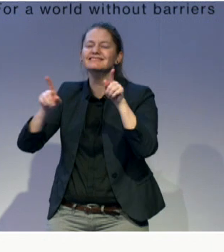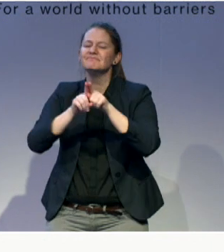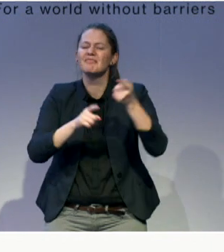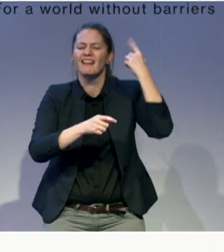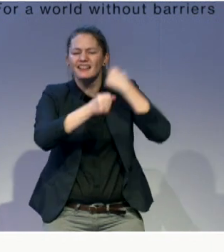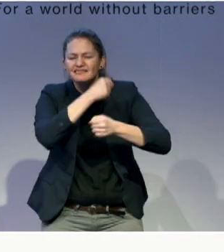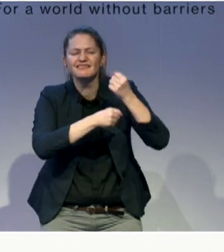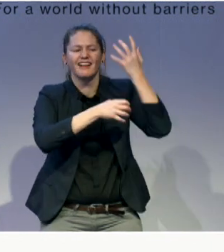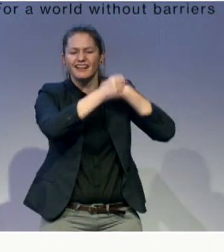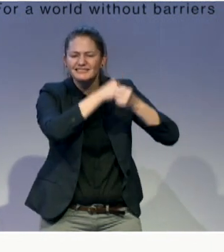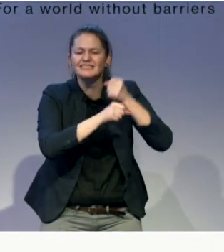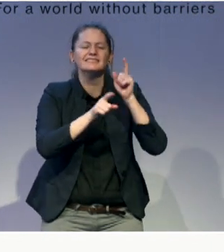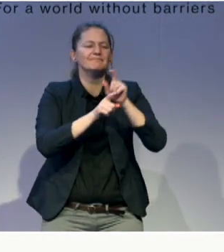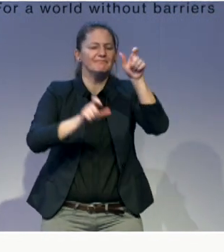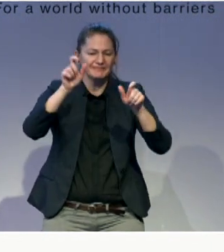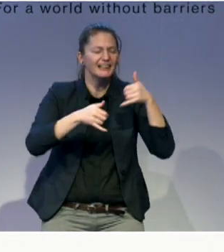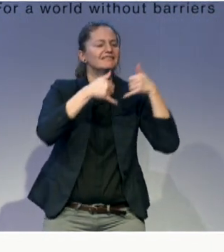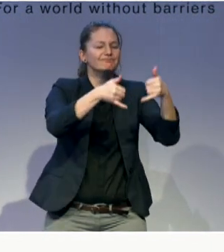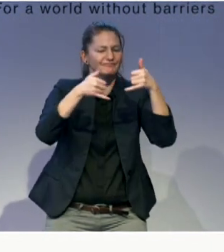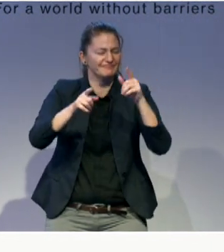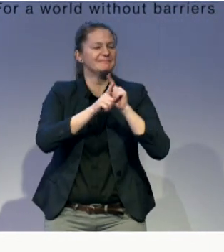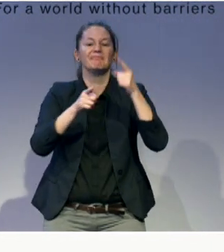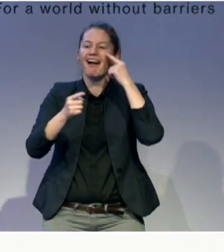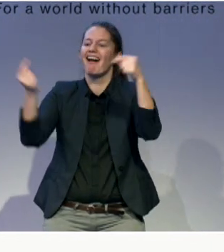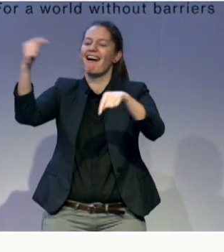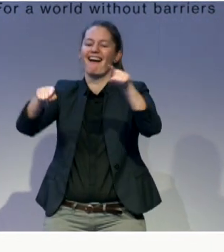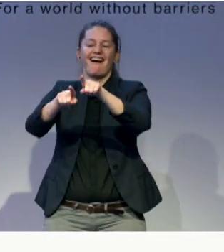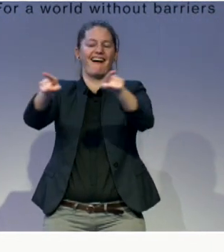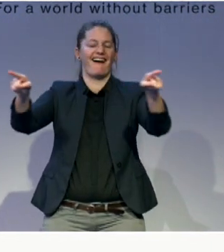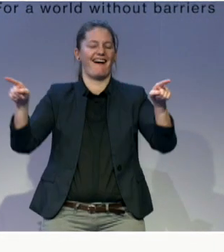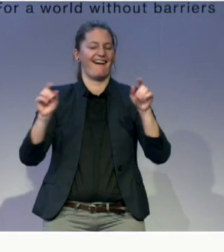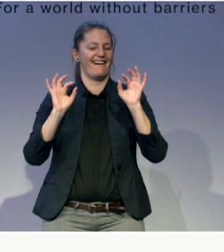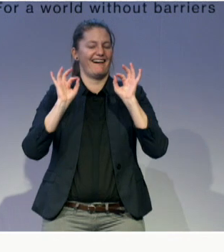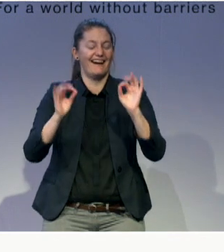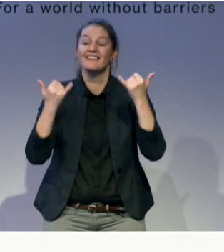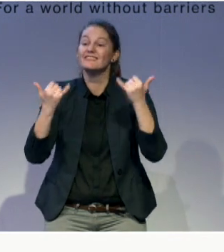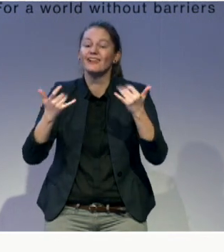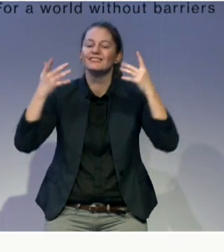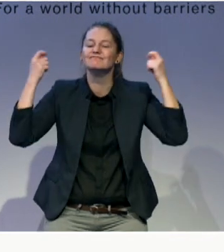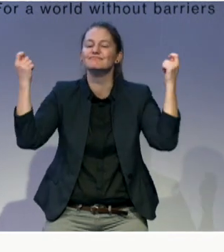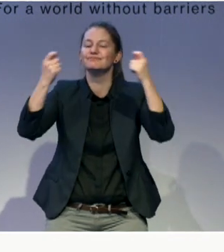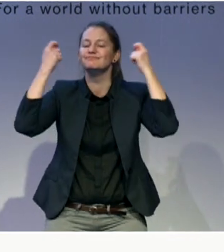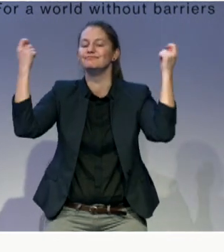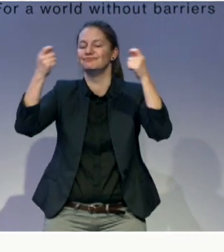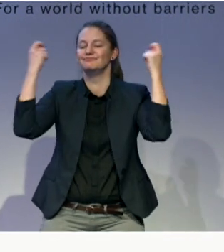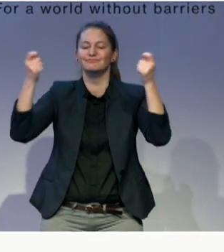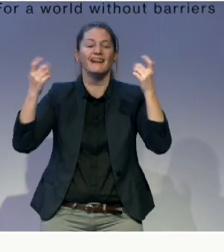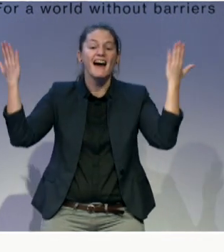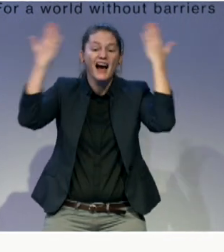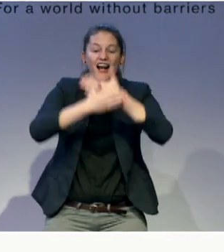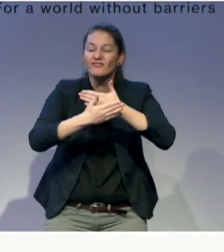here to celebrate the work. Tonight is a night for all of us, regardless of whether you're getting an award,